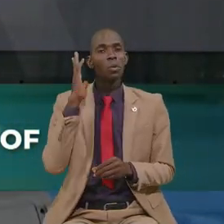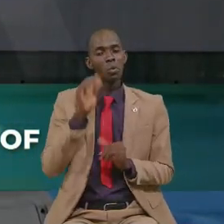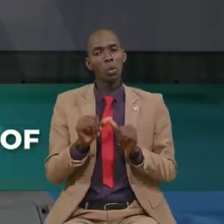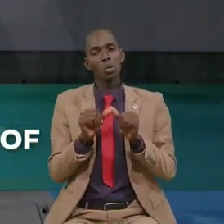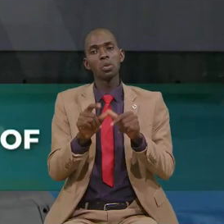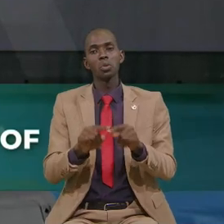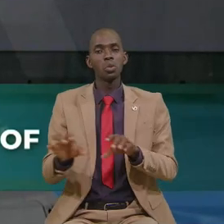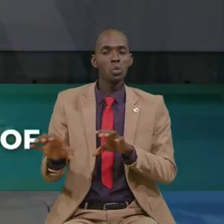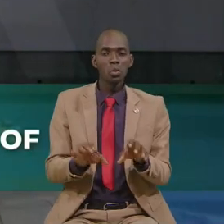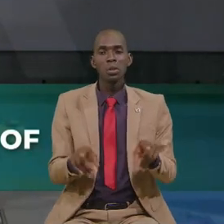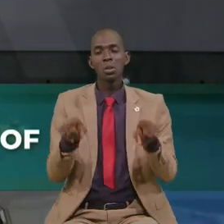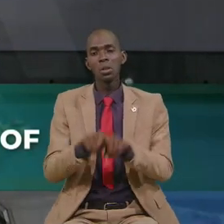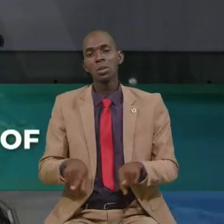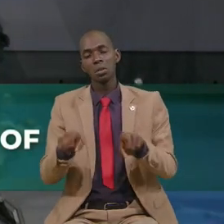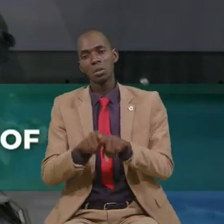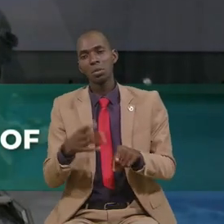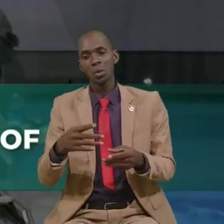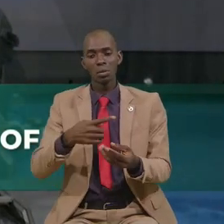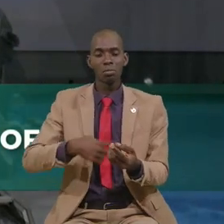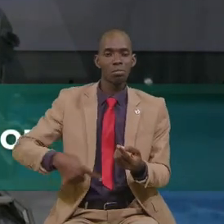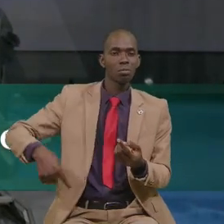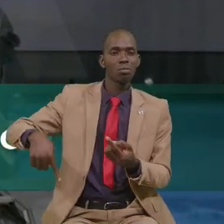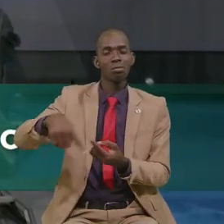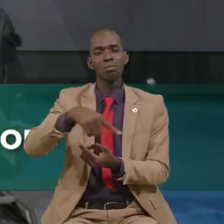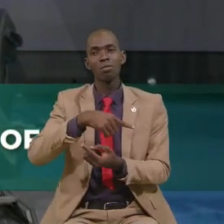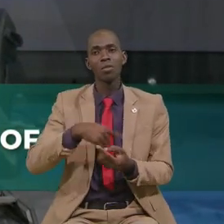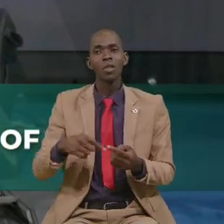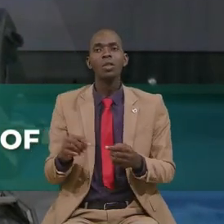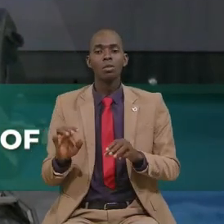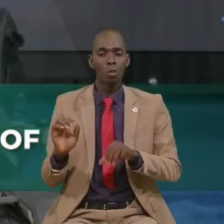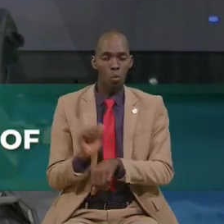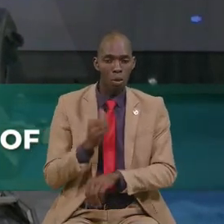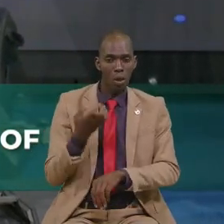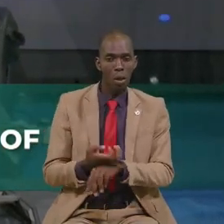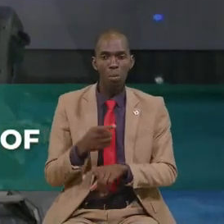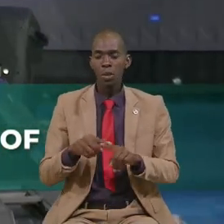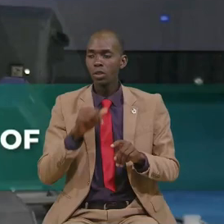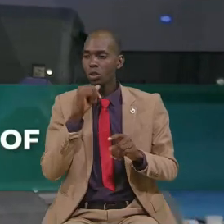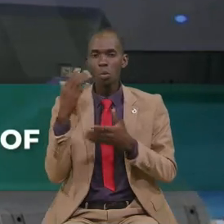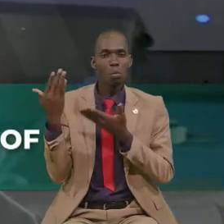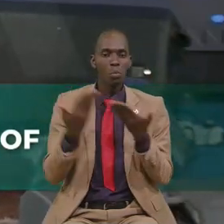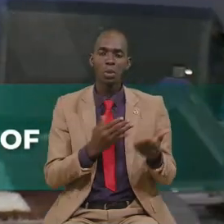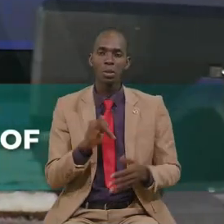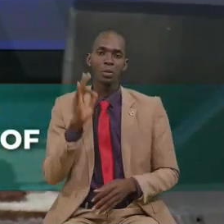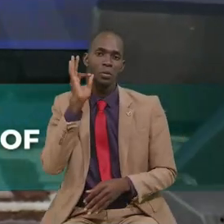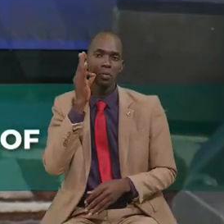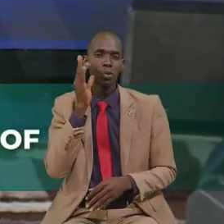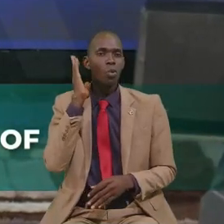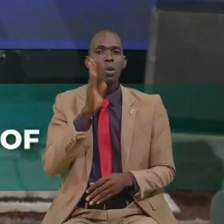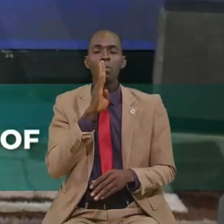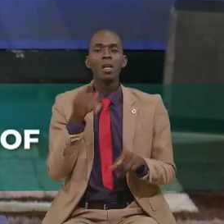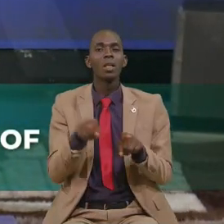merry going around, active but not productive. It will be like the children of Israel